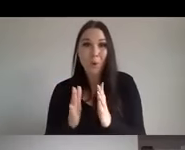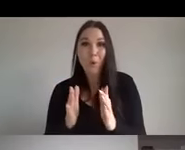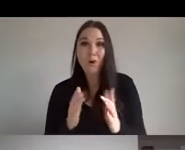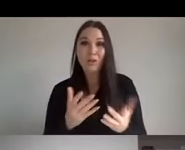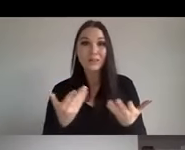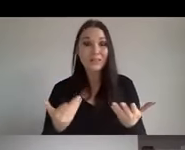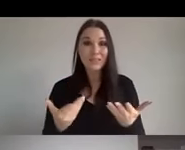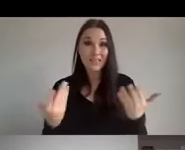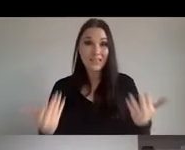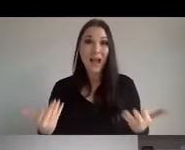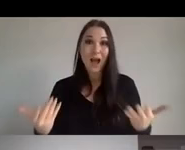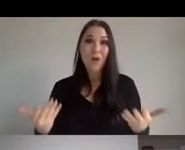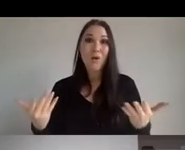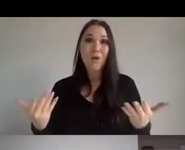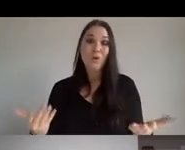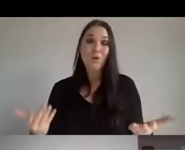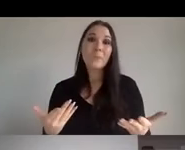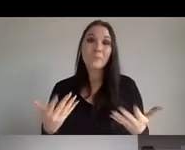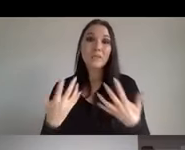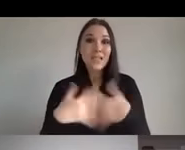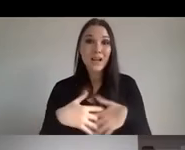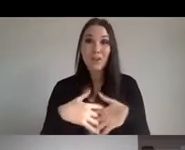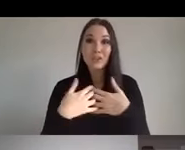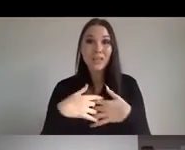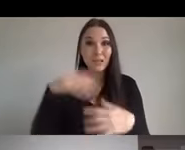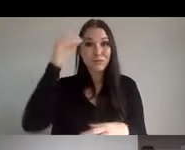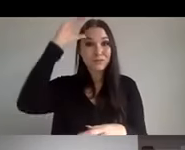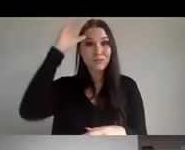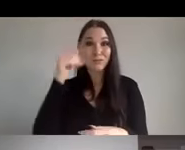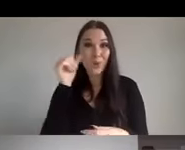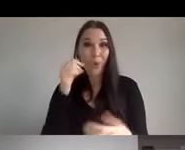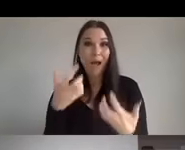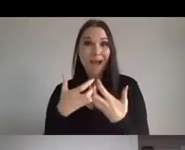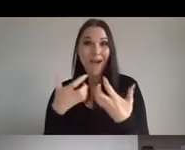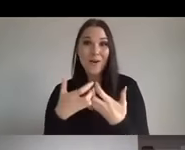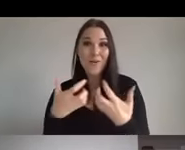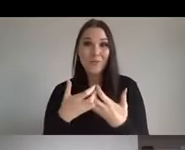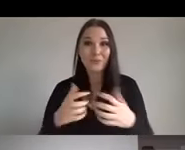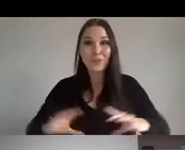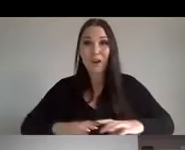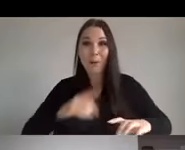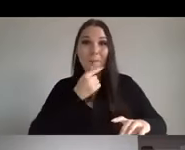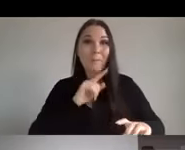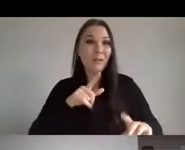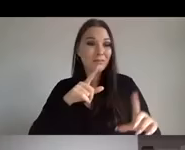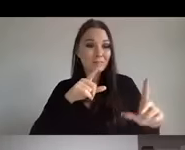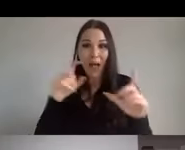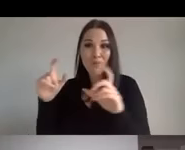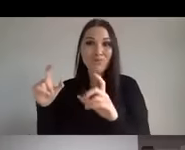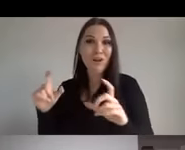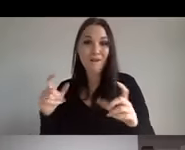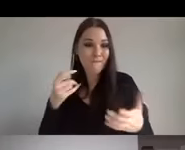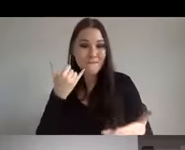generation of tech natives. I mean, every camera, every phone